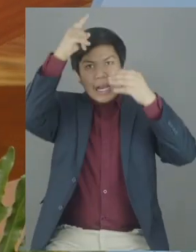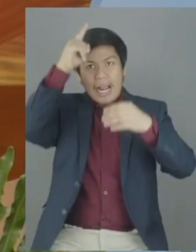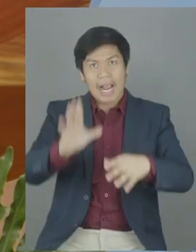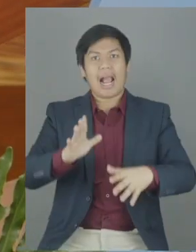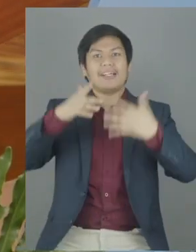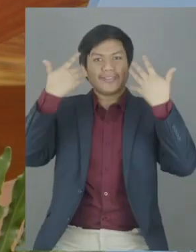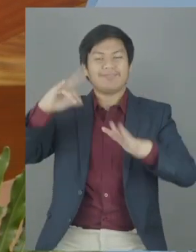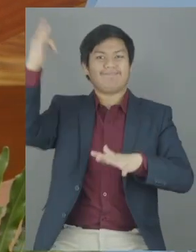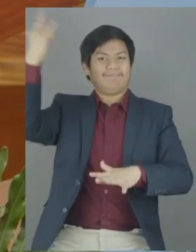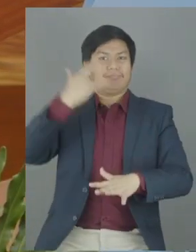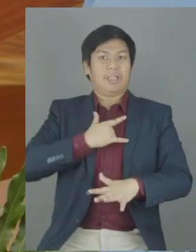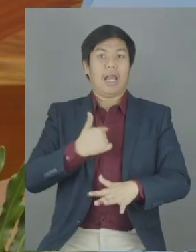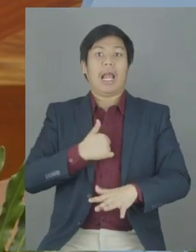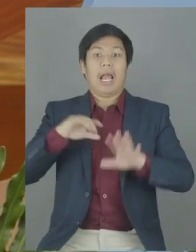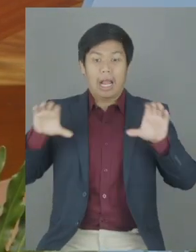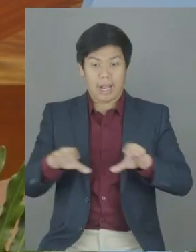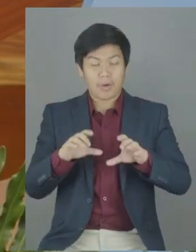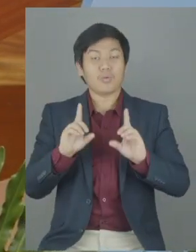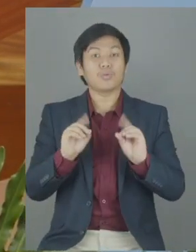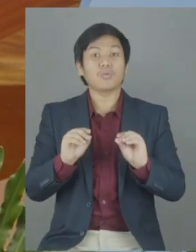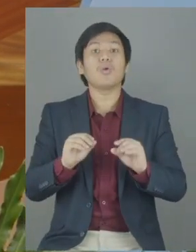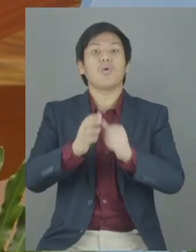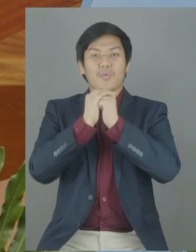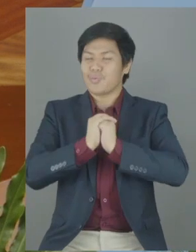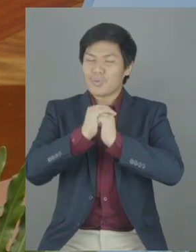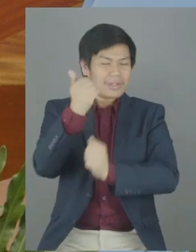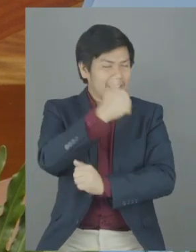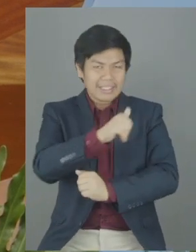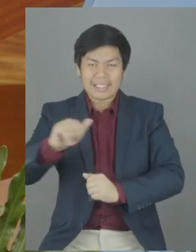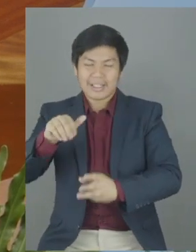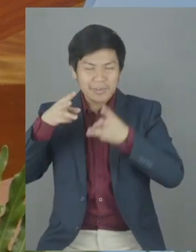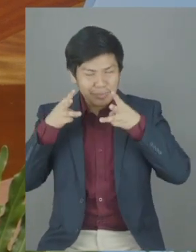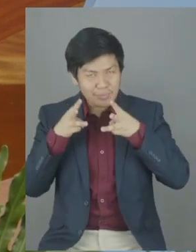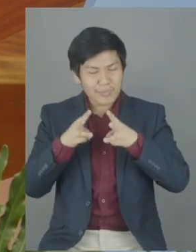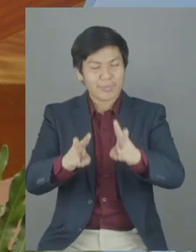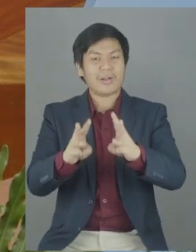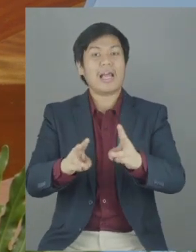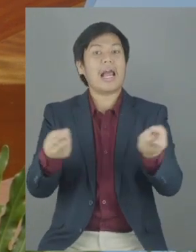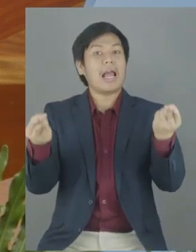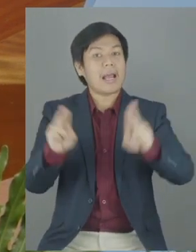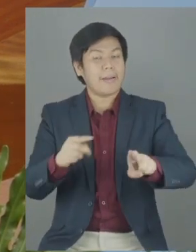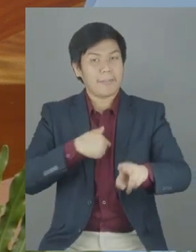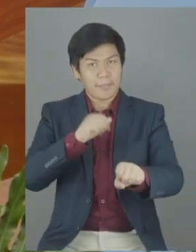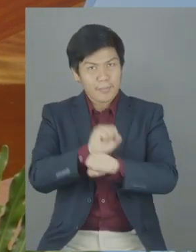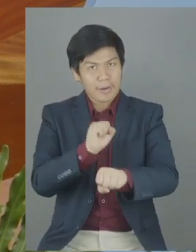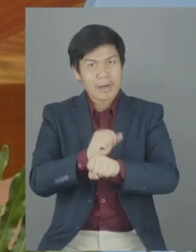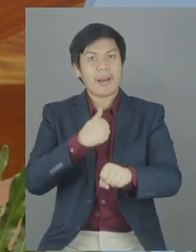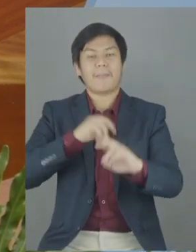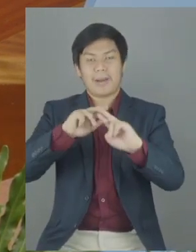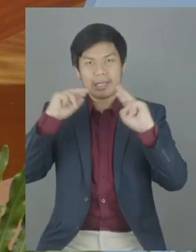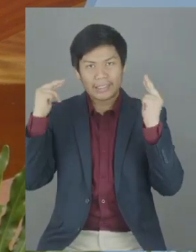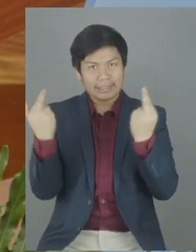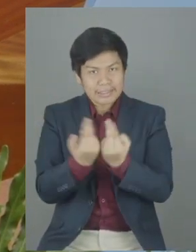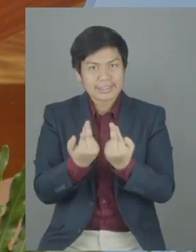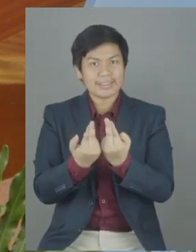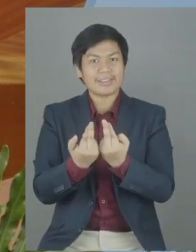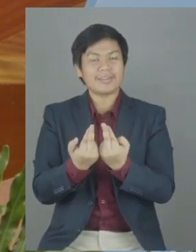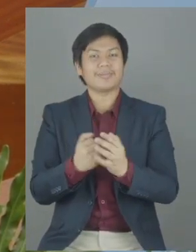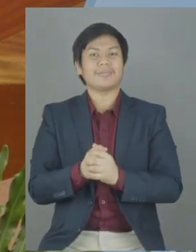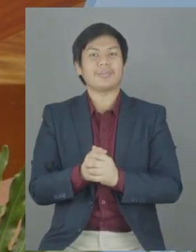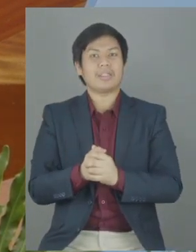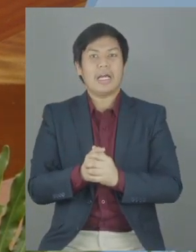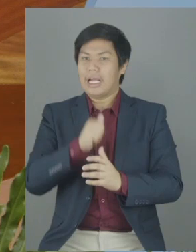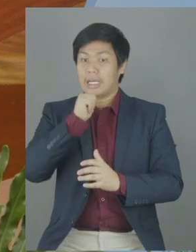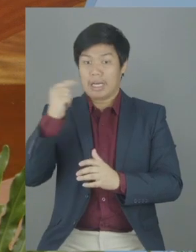what I'm going to do today is worship Him with whatever comes my way, with my work, with my relationships. It's